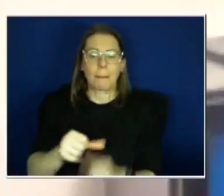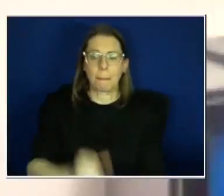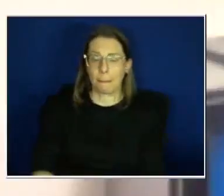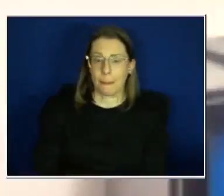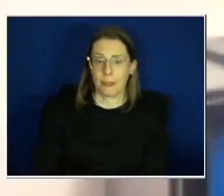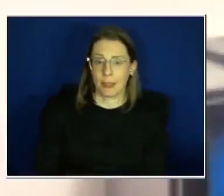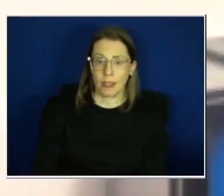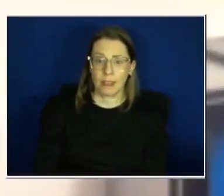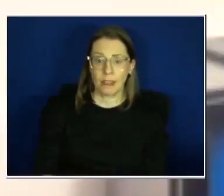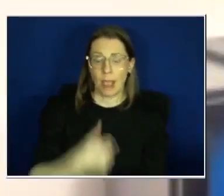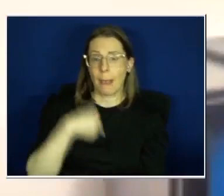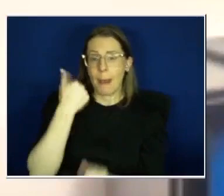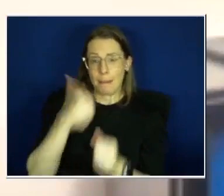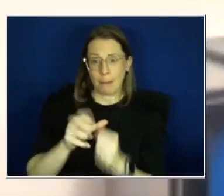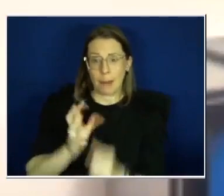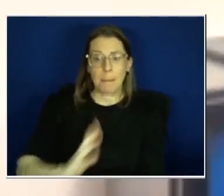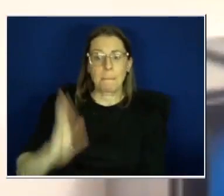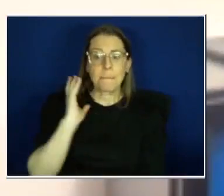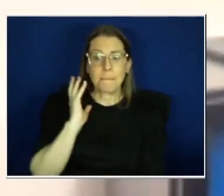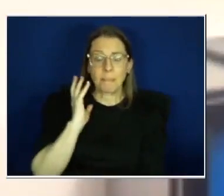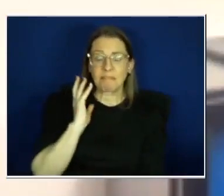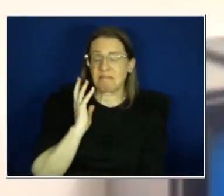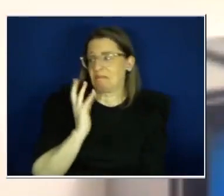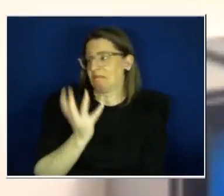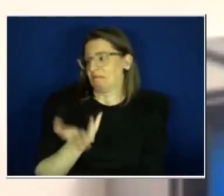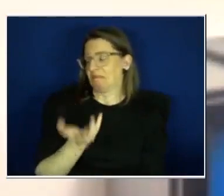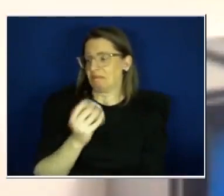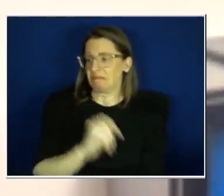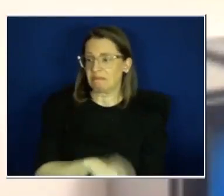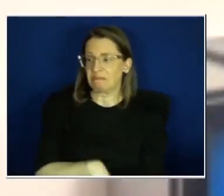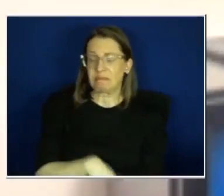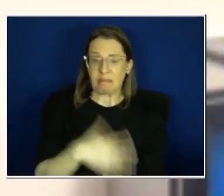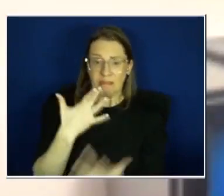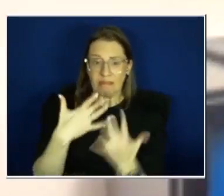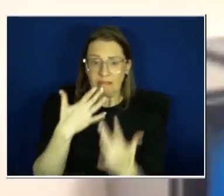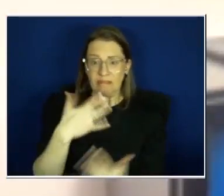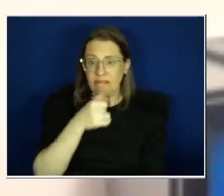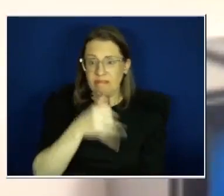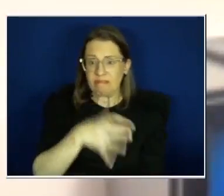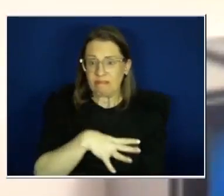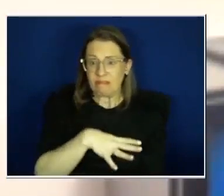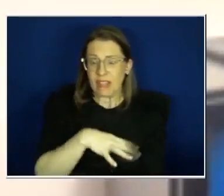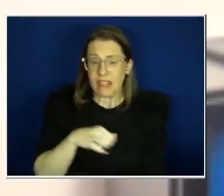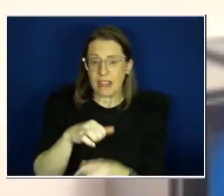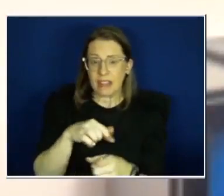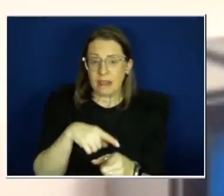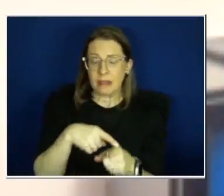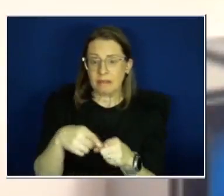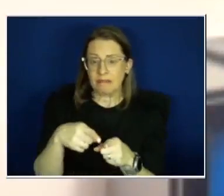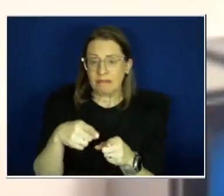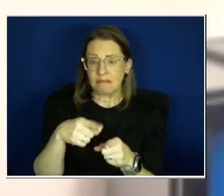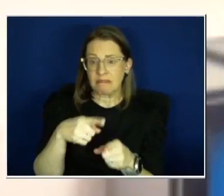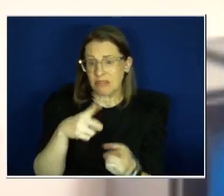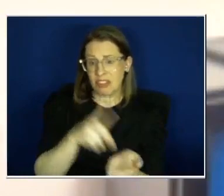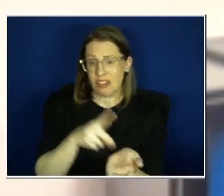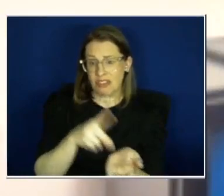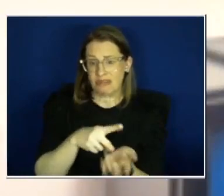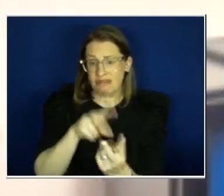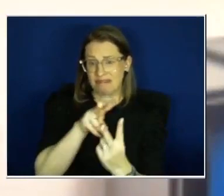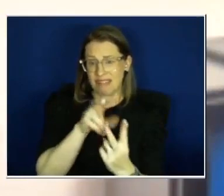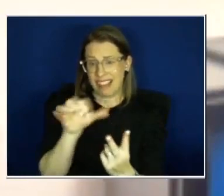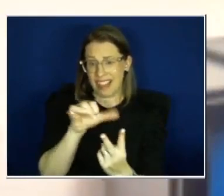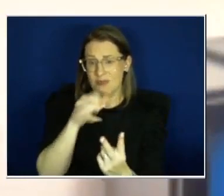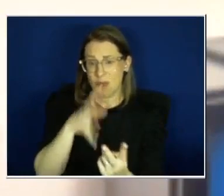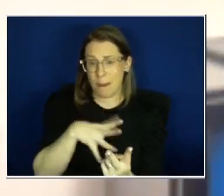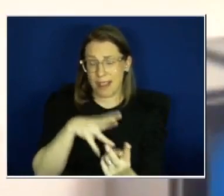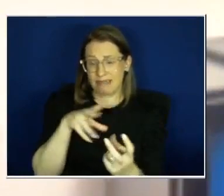I remember a time where there were hardly any women practitioners, people like Dr. Yedlinski and Dr. Vopat. I